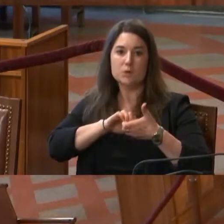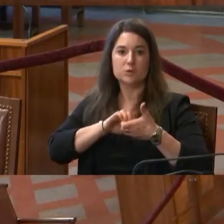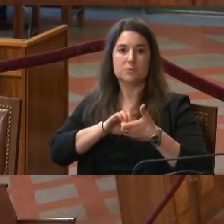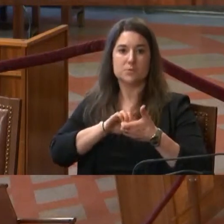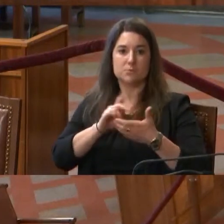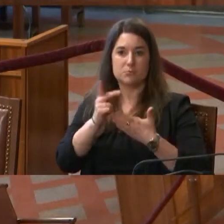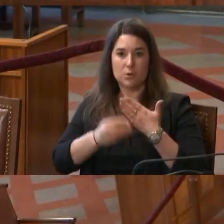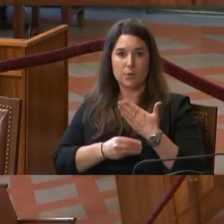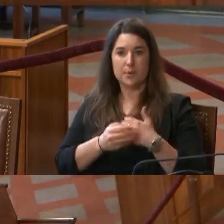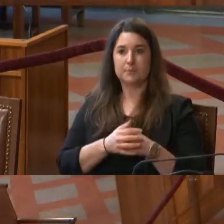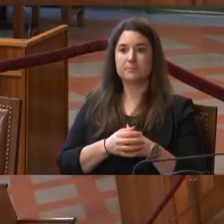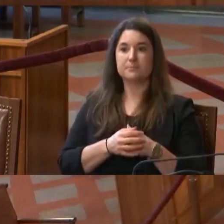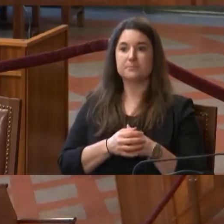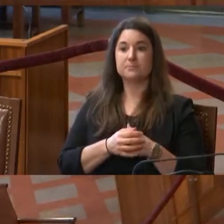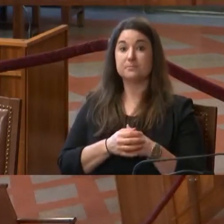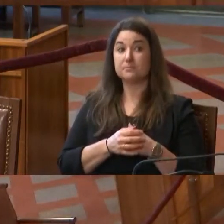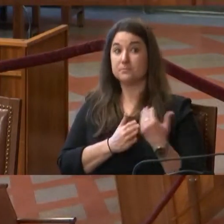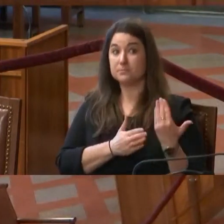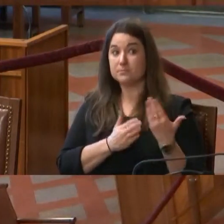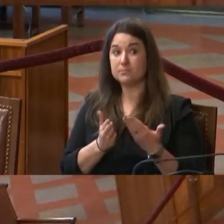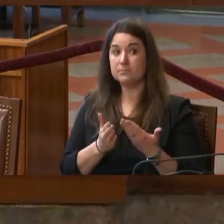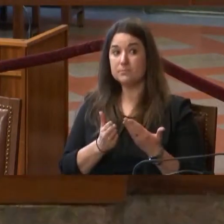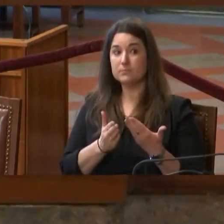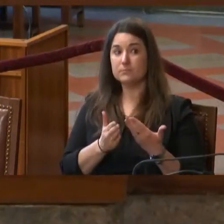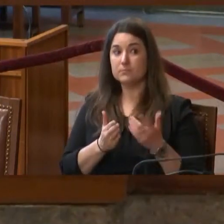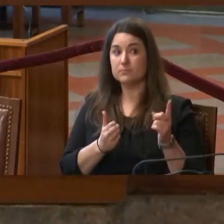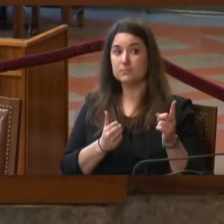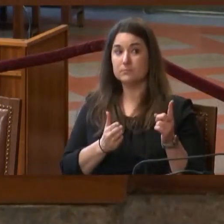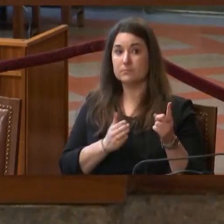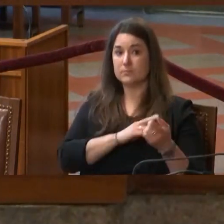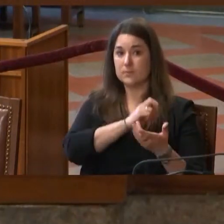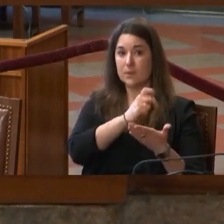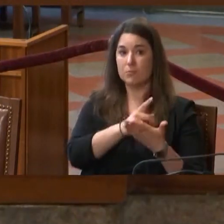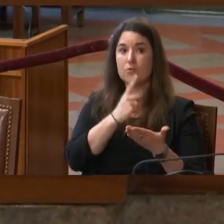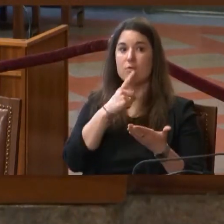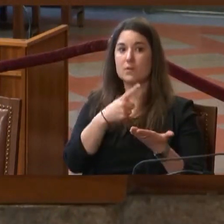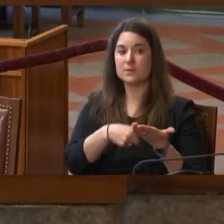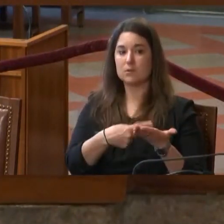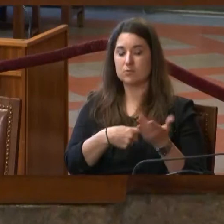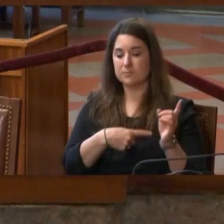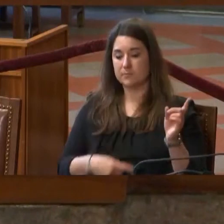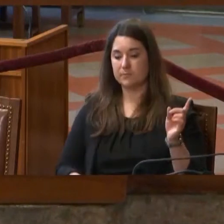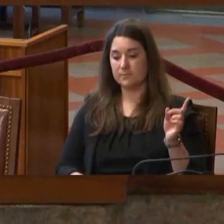Program. Need a motion? Motion to approve for discussion.